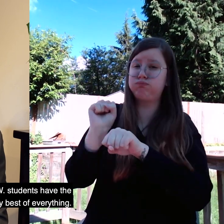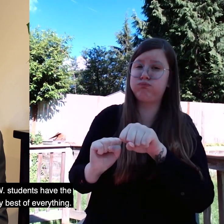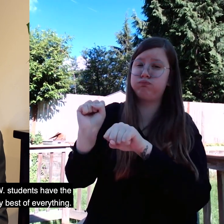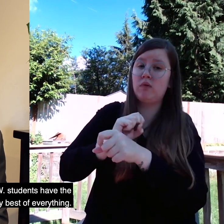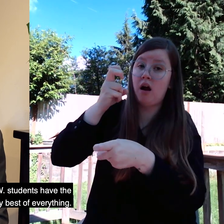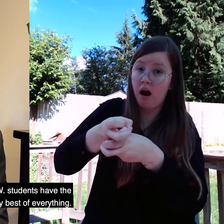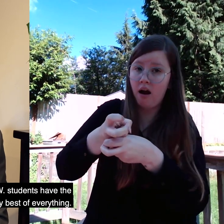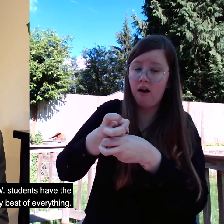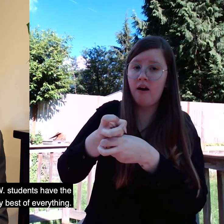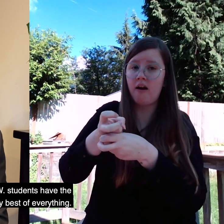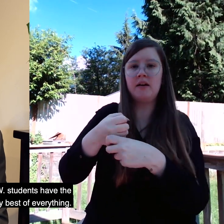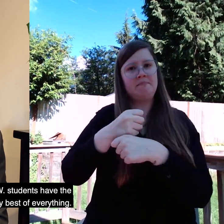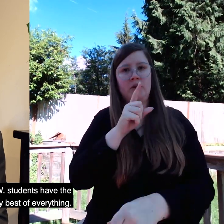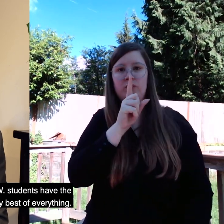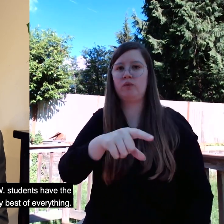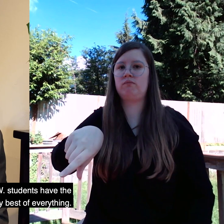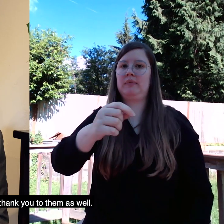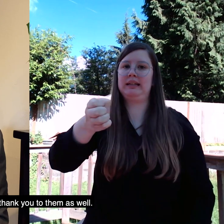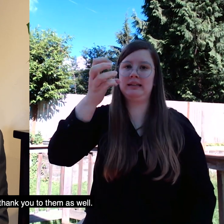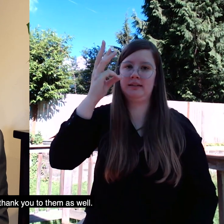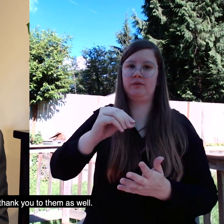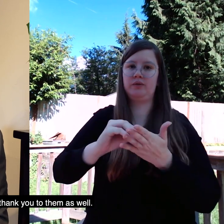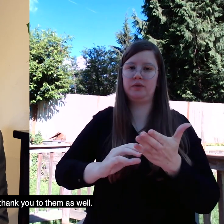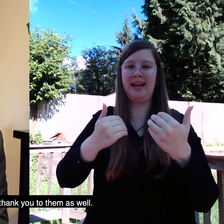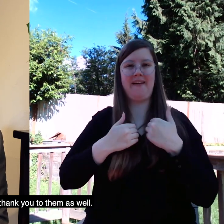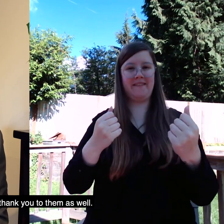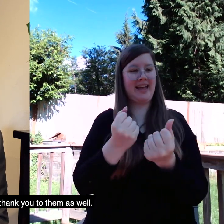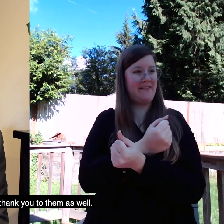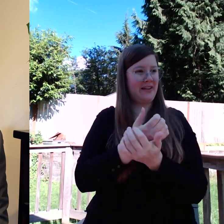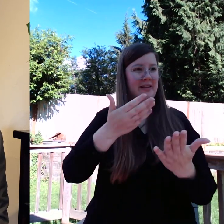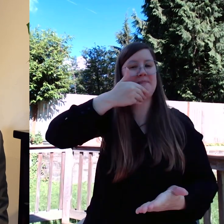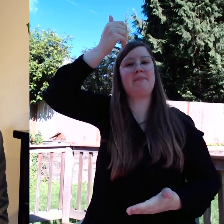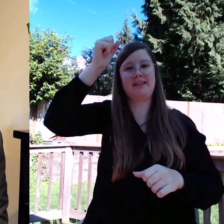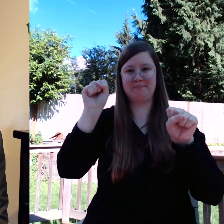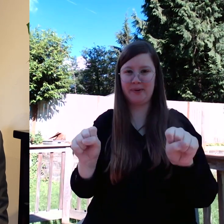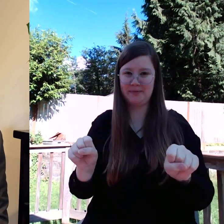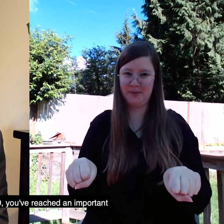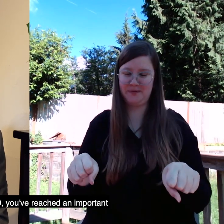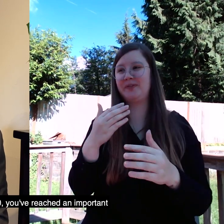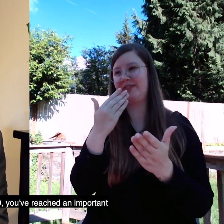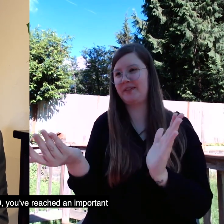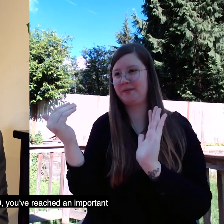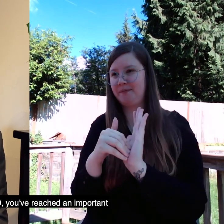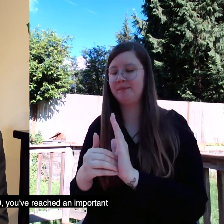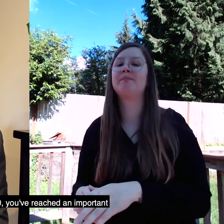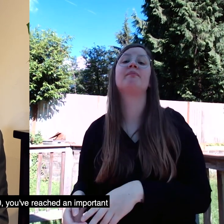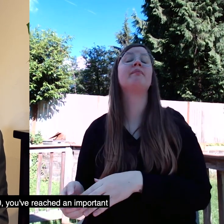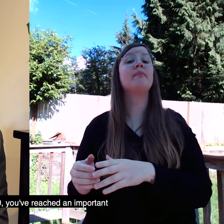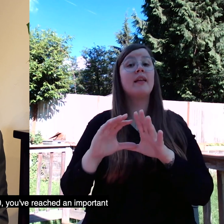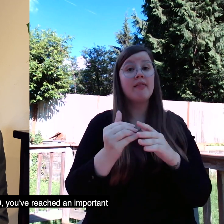AW students have the very best of everything. So a big thank you to them as well. Class of